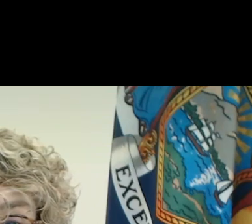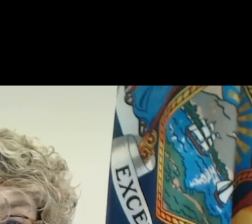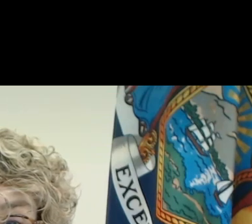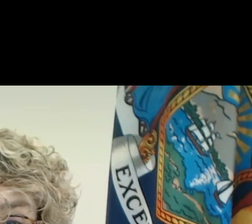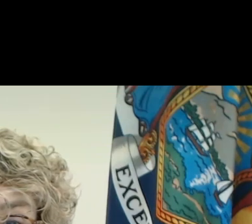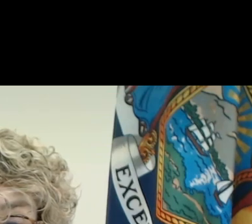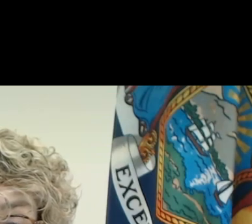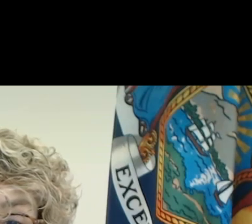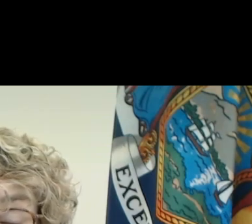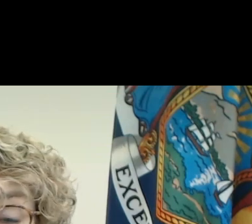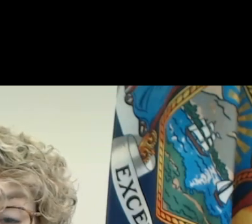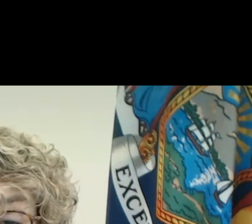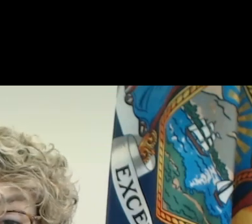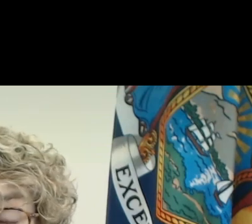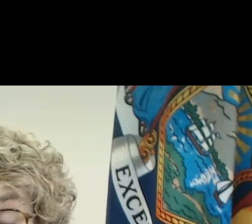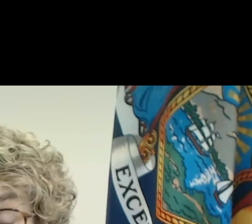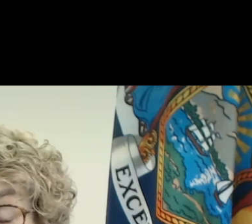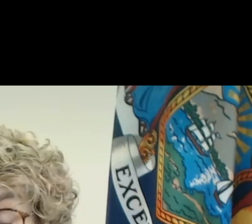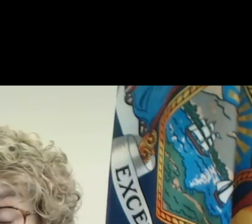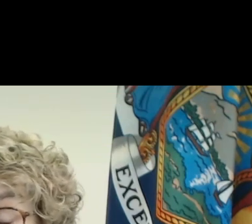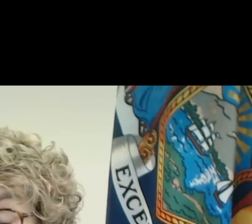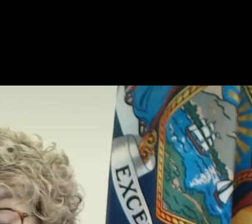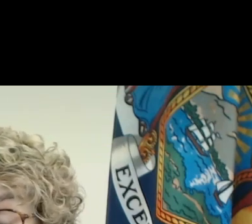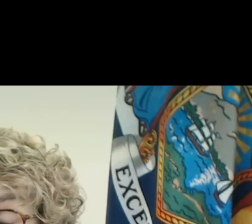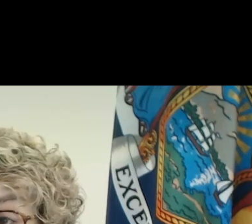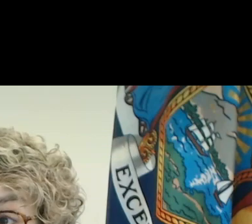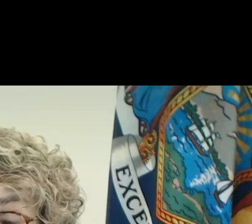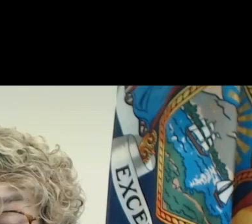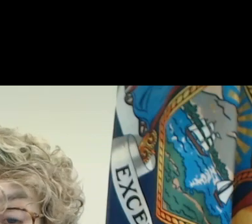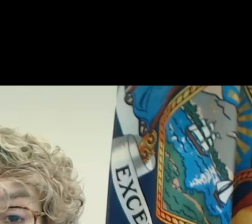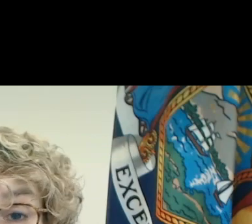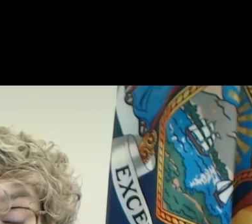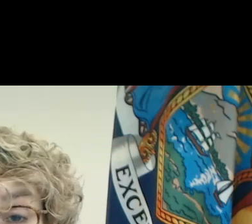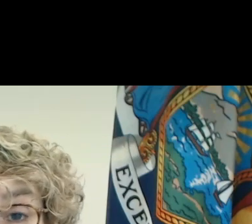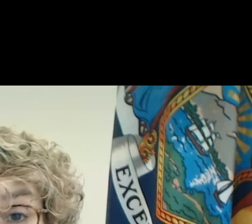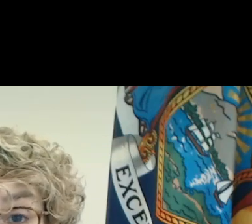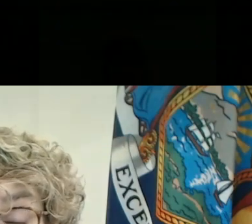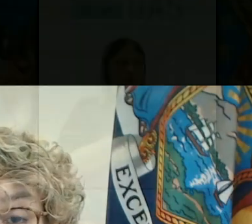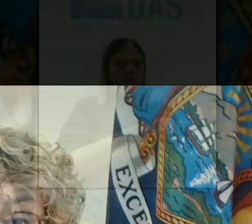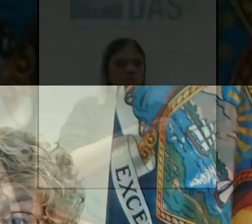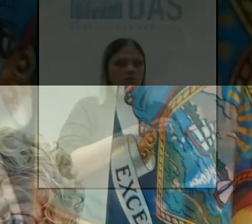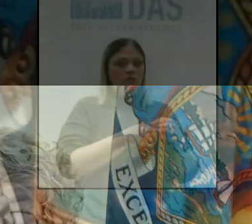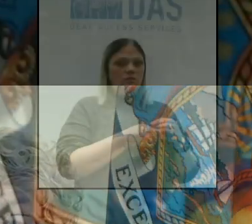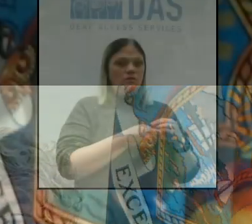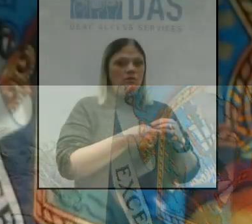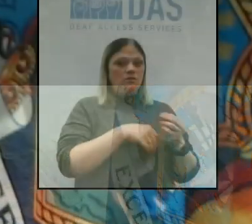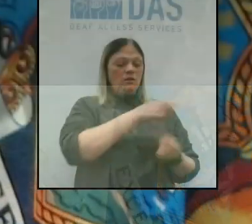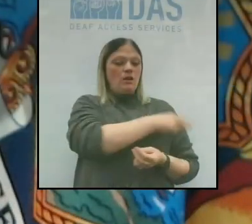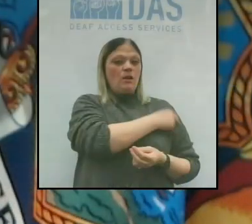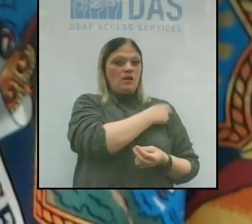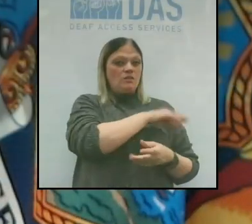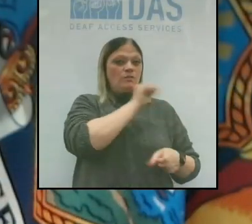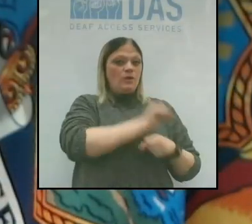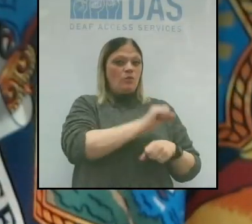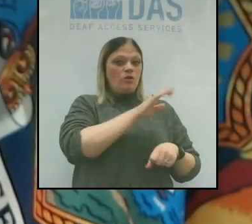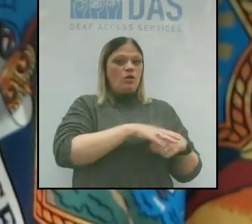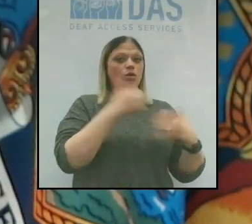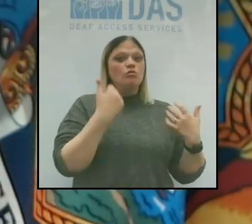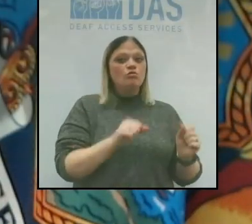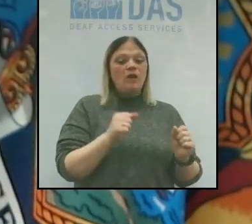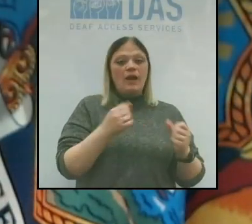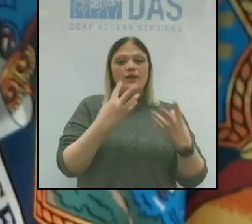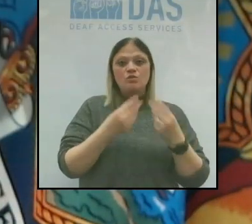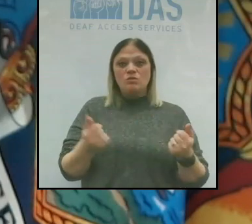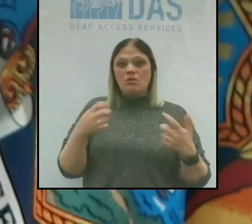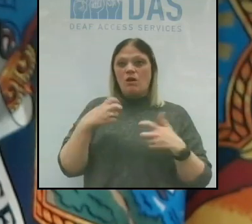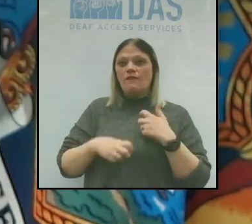cannot go to the nursing home. However, if I may add, the hospitals have been working on trying to solve this problem,